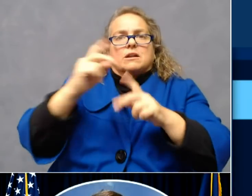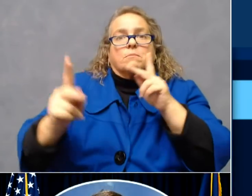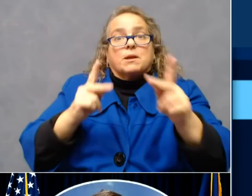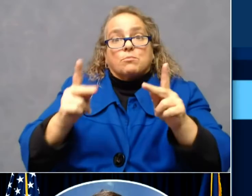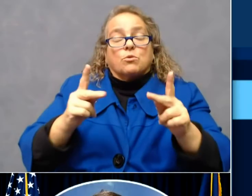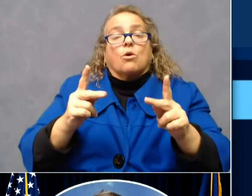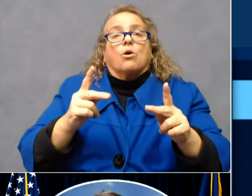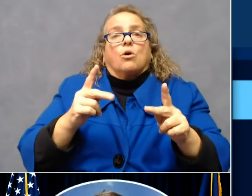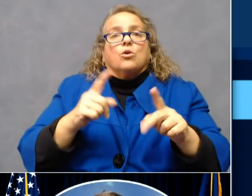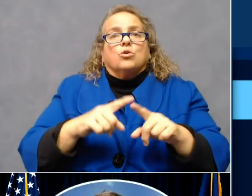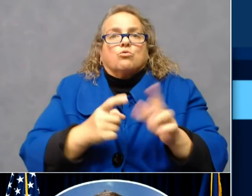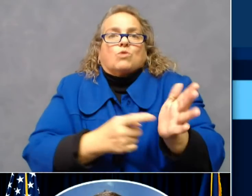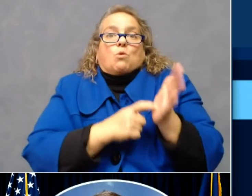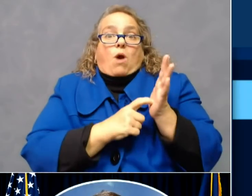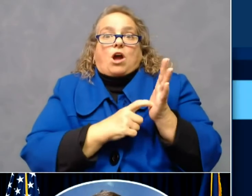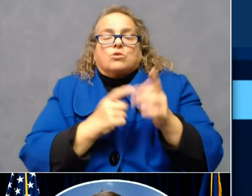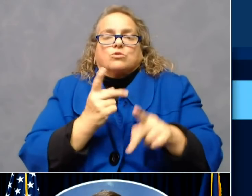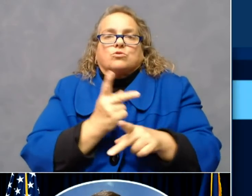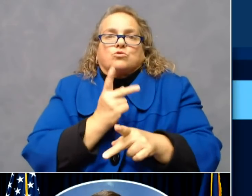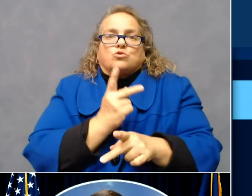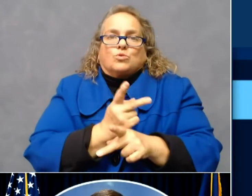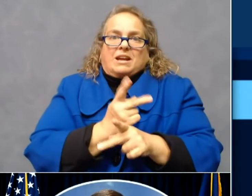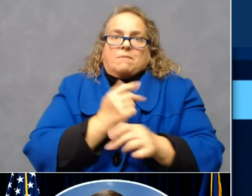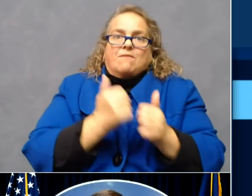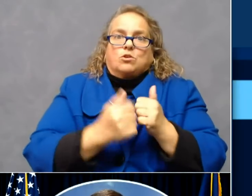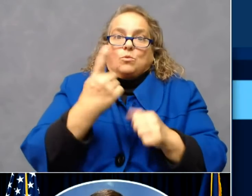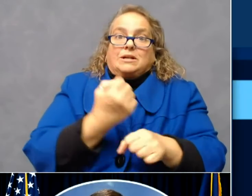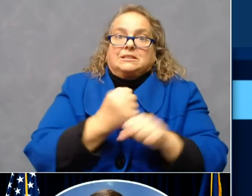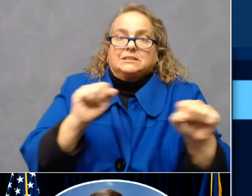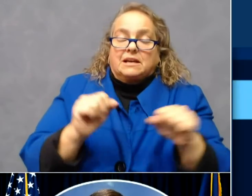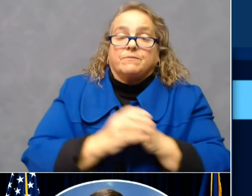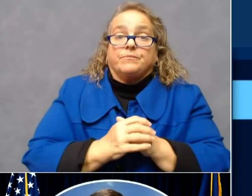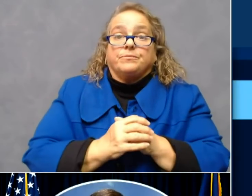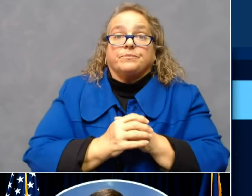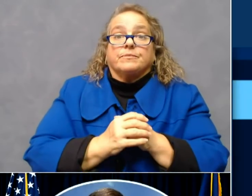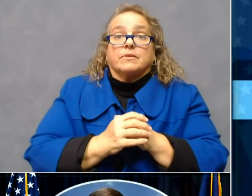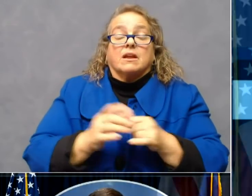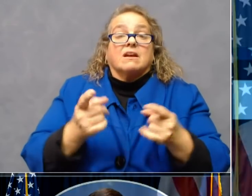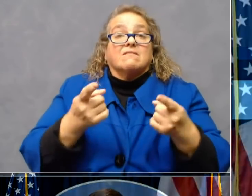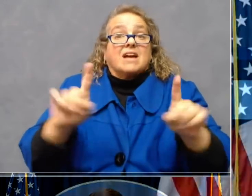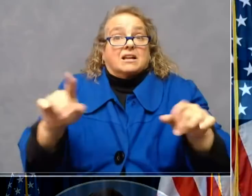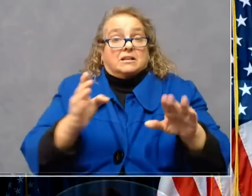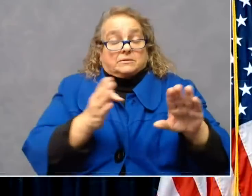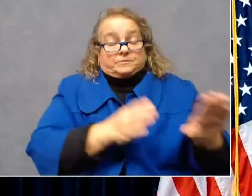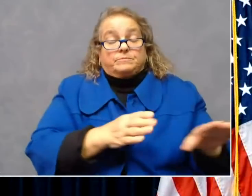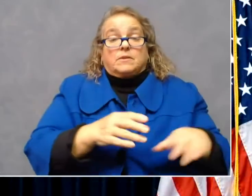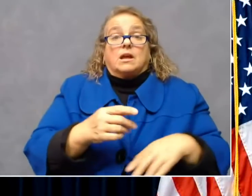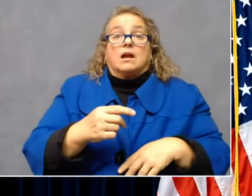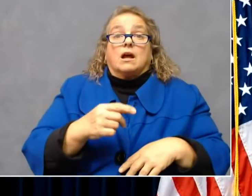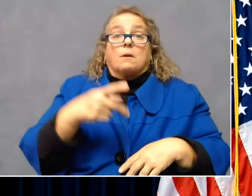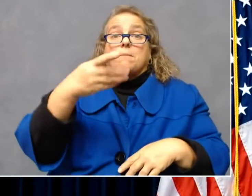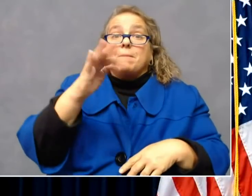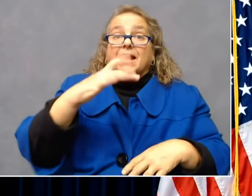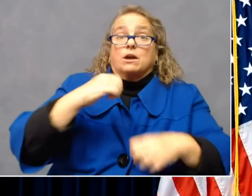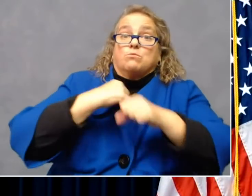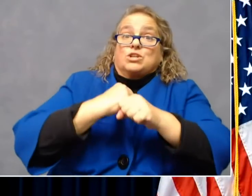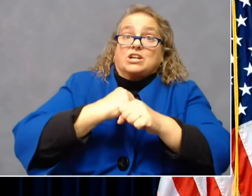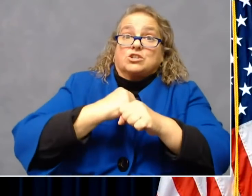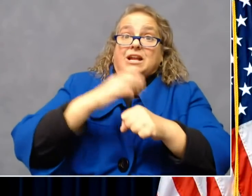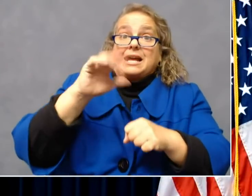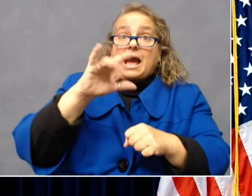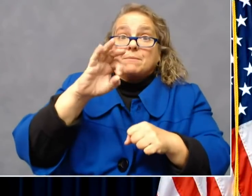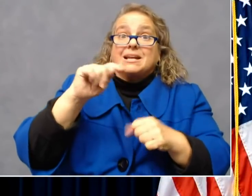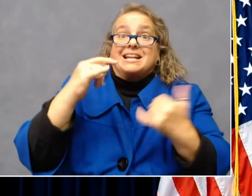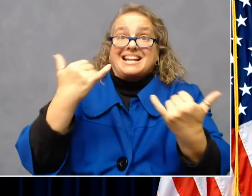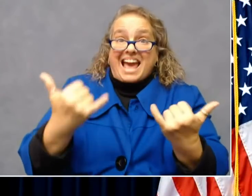requirements. Finally, the Public Protection Cabinet has begun reviewing applications as of yesterday. What does the